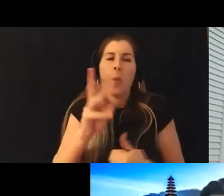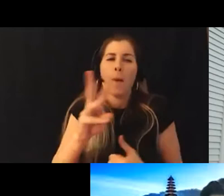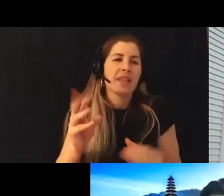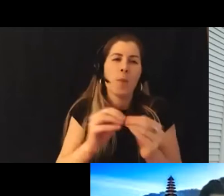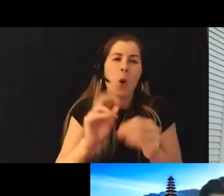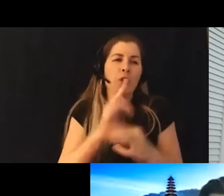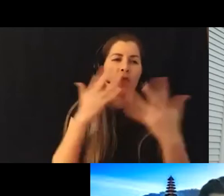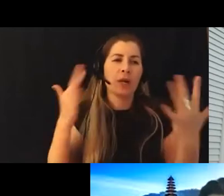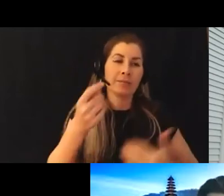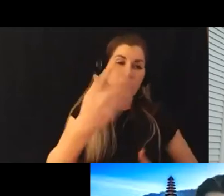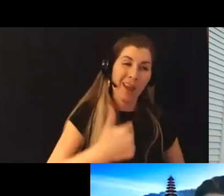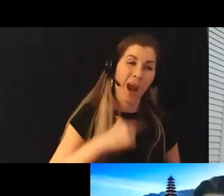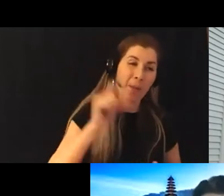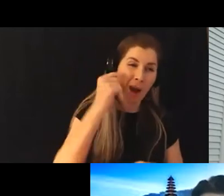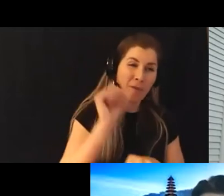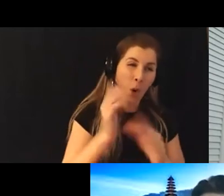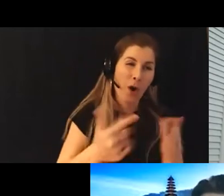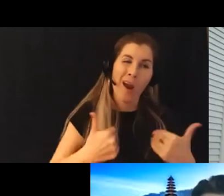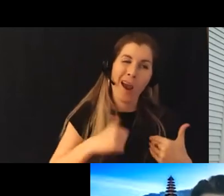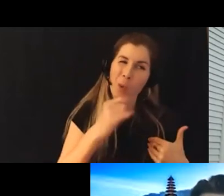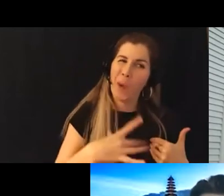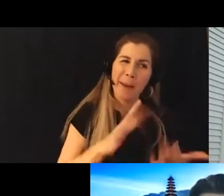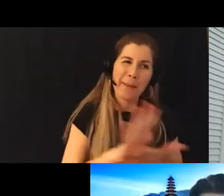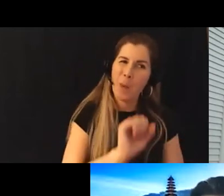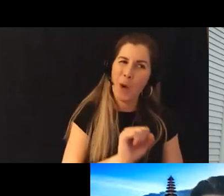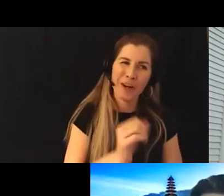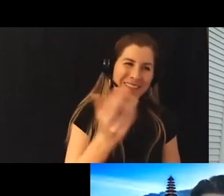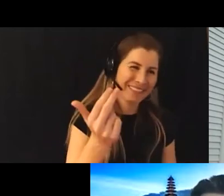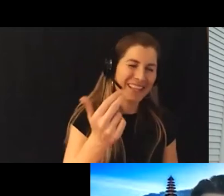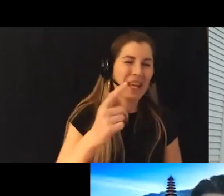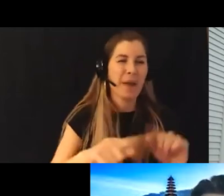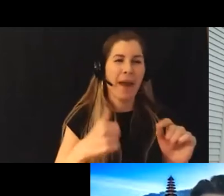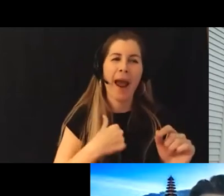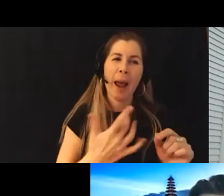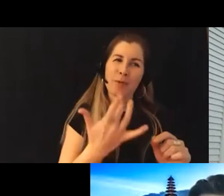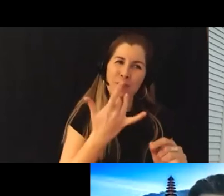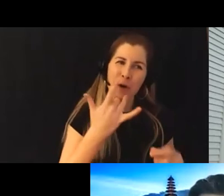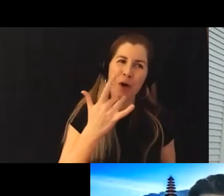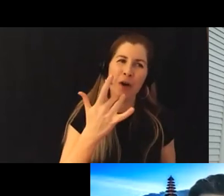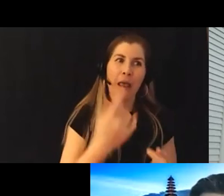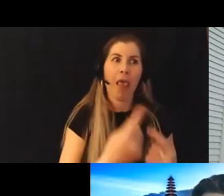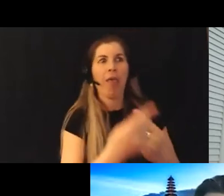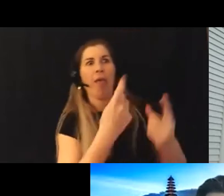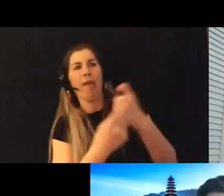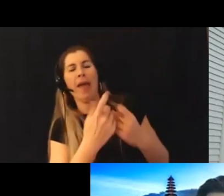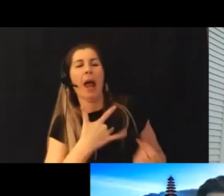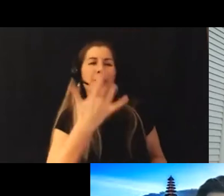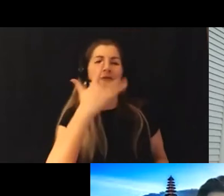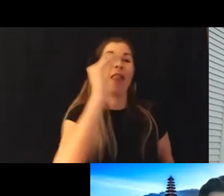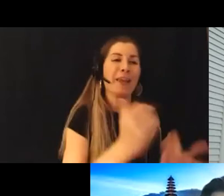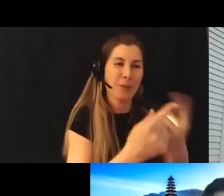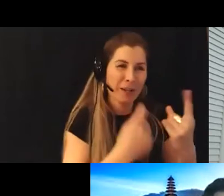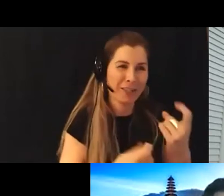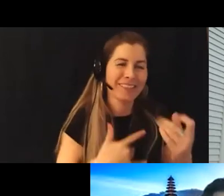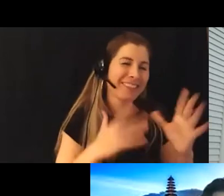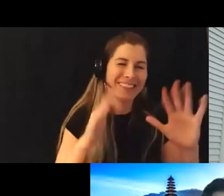who's anti-paperwork, so I'm always in favor of fewer questions and just give me the money and then, you know, make my report long or